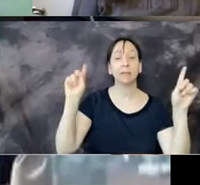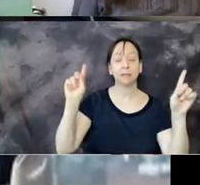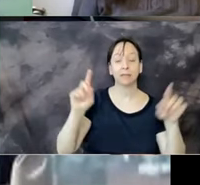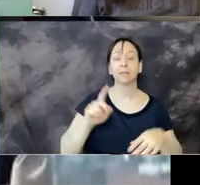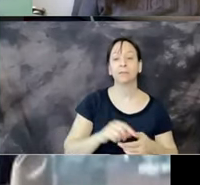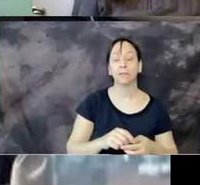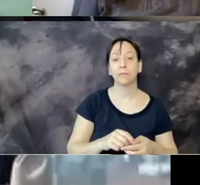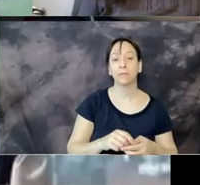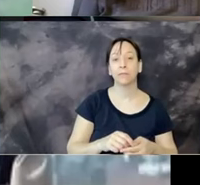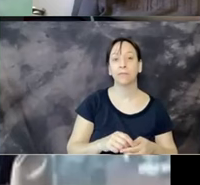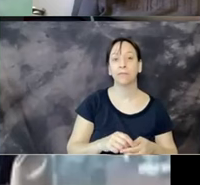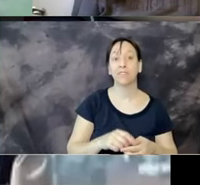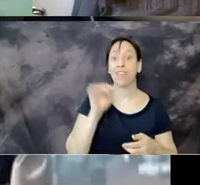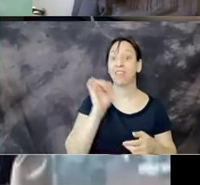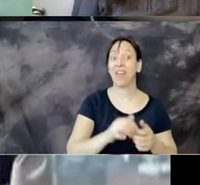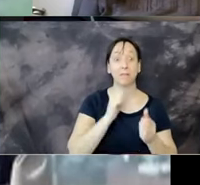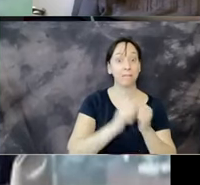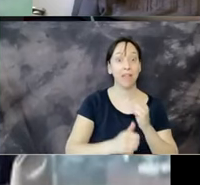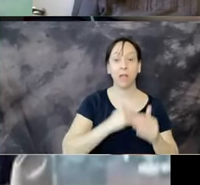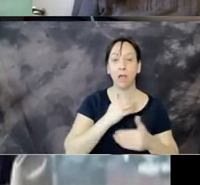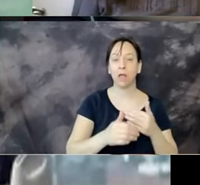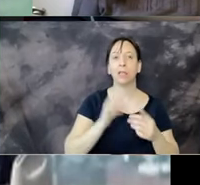This paved the way for the